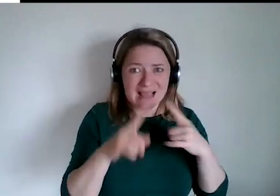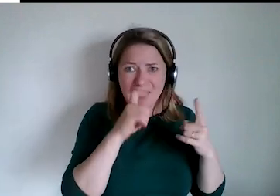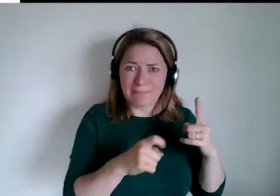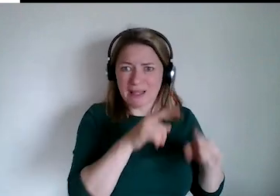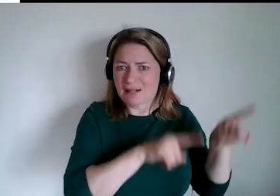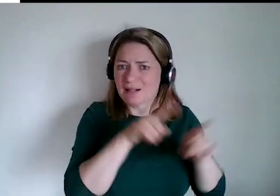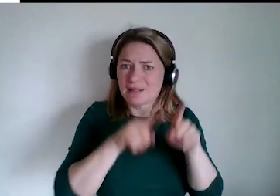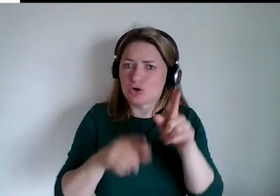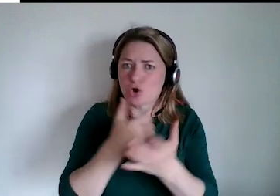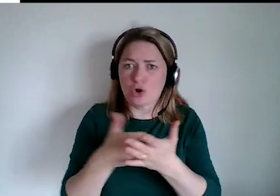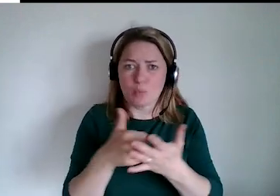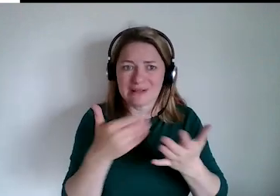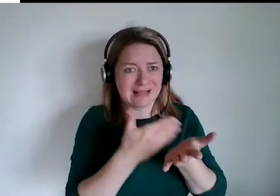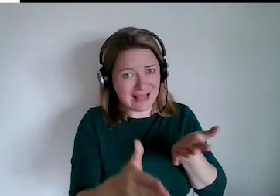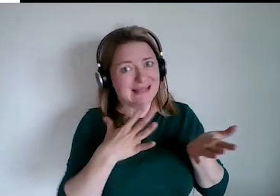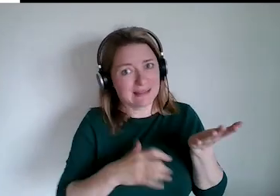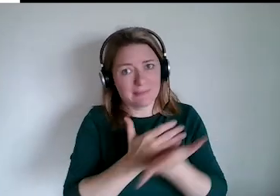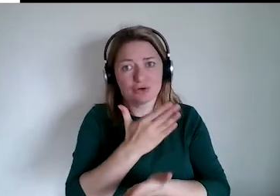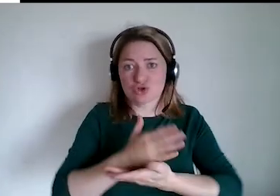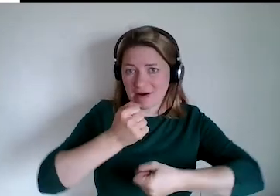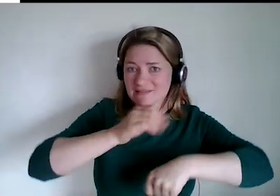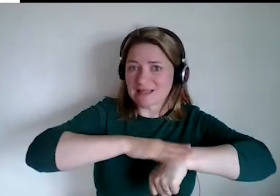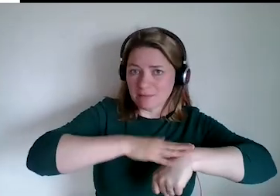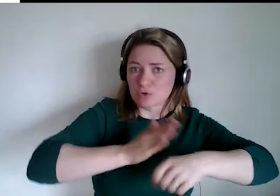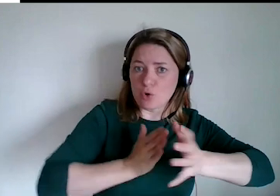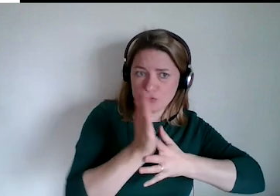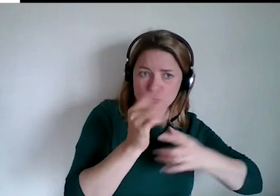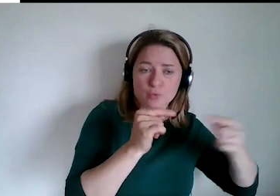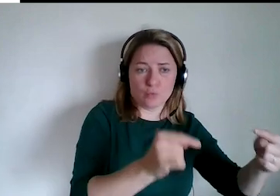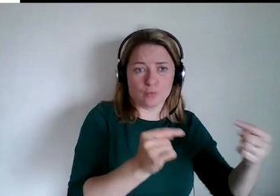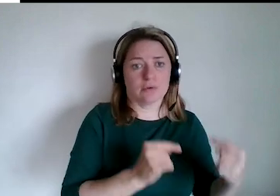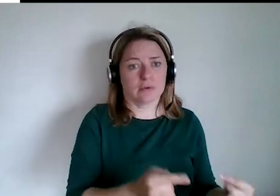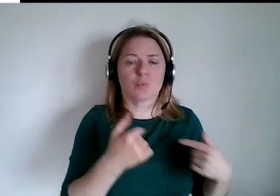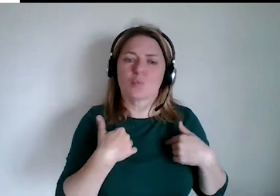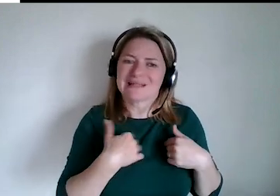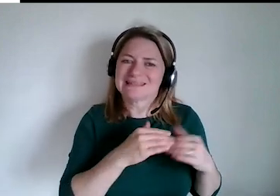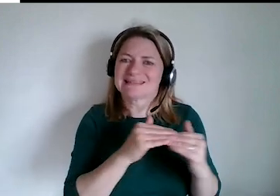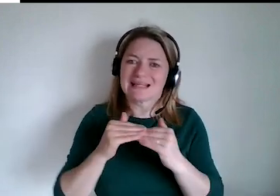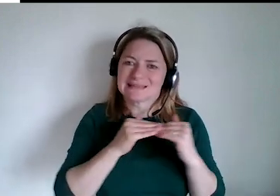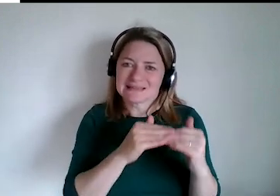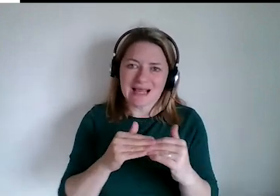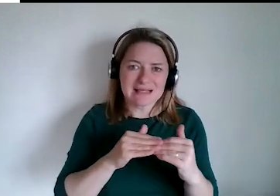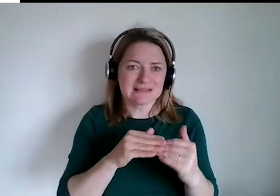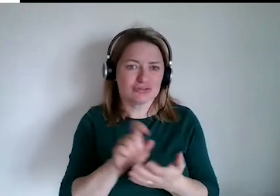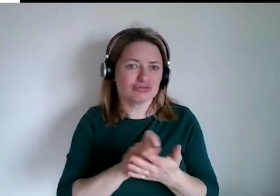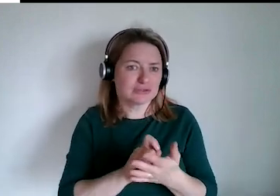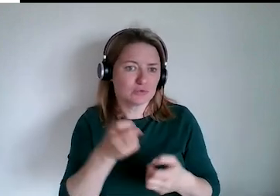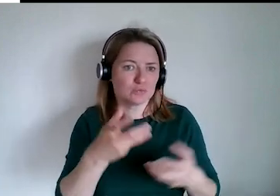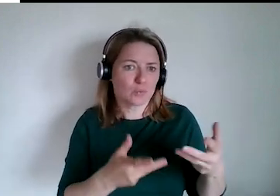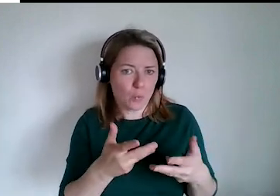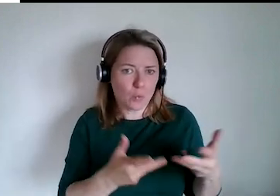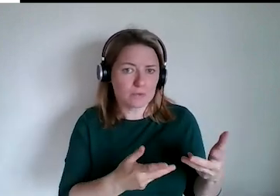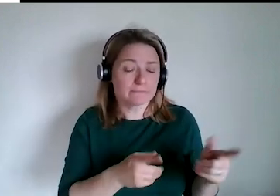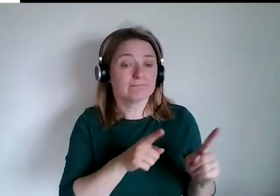It's not always clear what each variable is. We standardize the written scores. Thinking about missing data is very important when